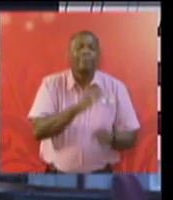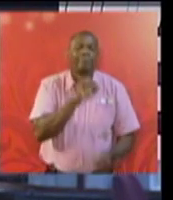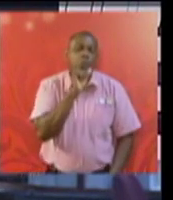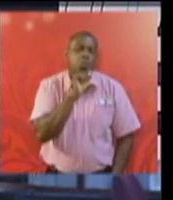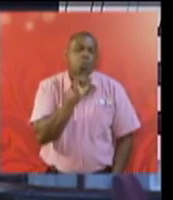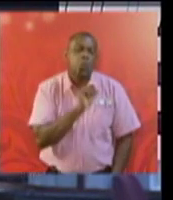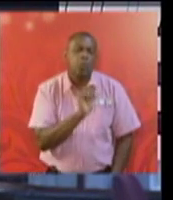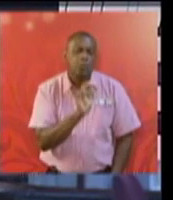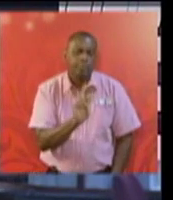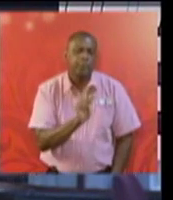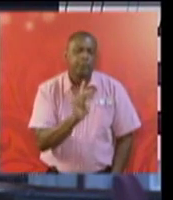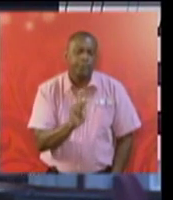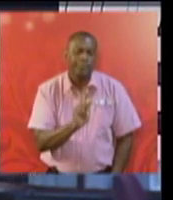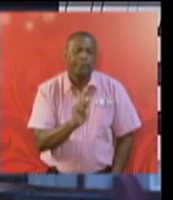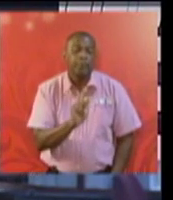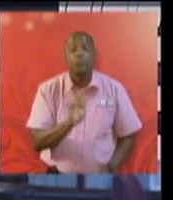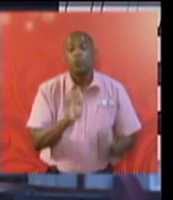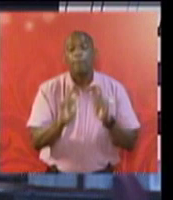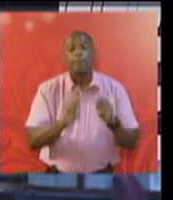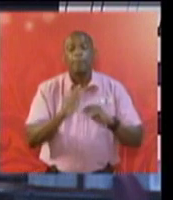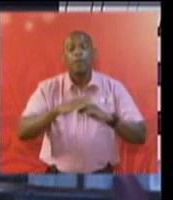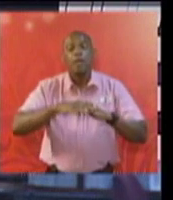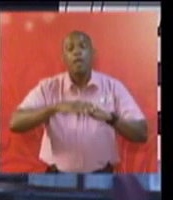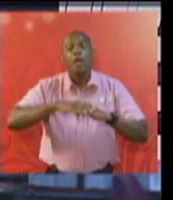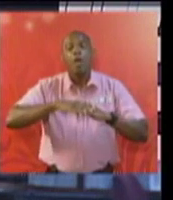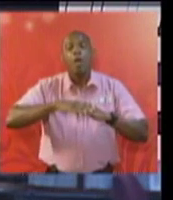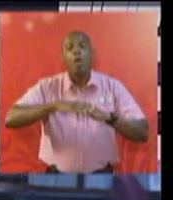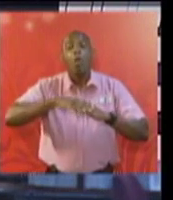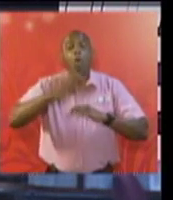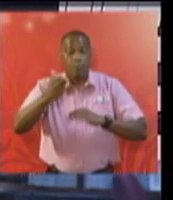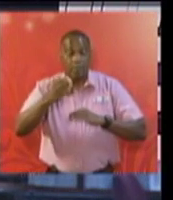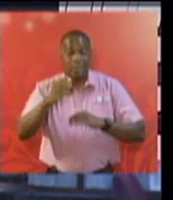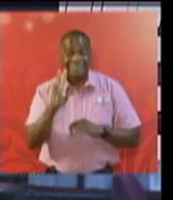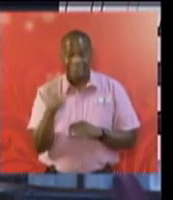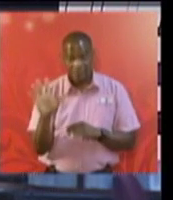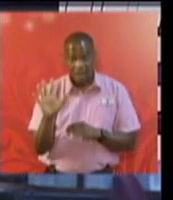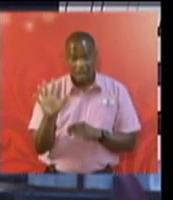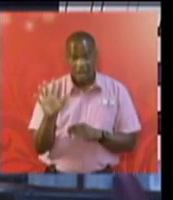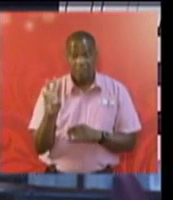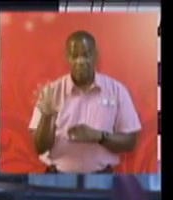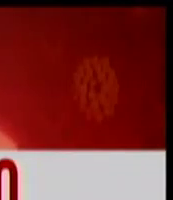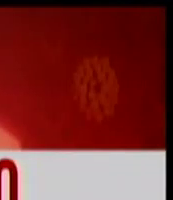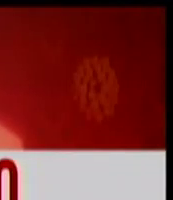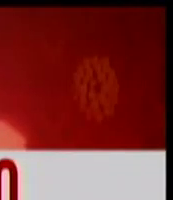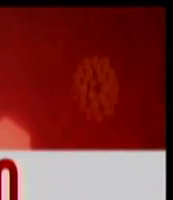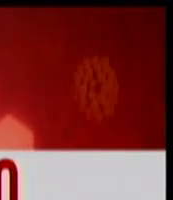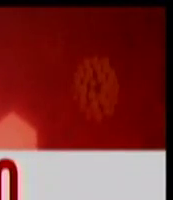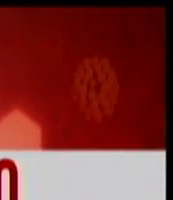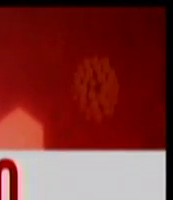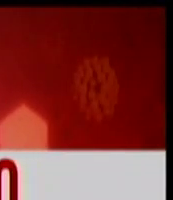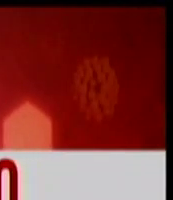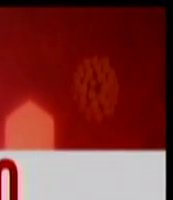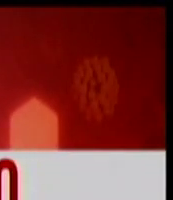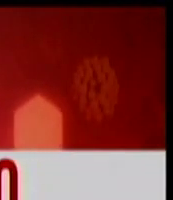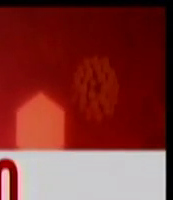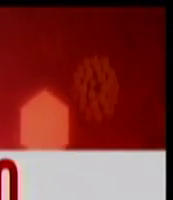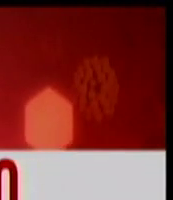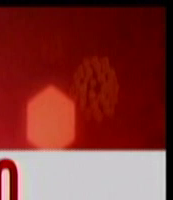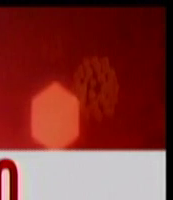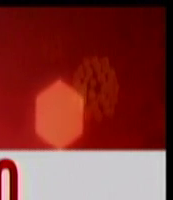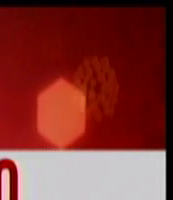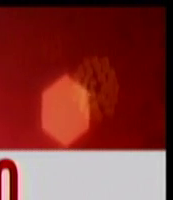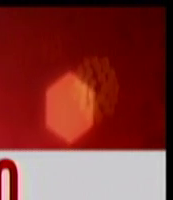in the Office of the Chief Medical Officer, Dr. Anthony Parkinson. Dr. Parkinson updated on this country's COVID-19 ICU